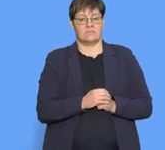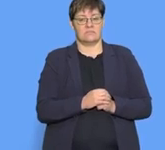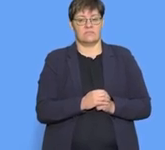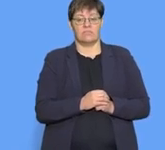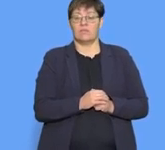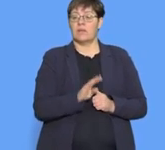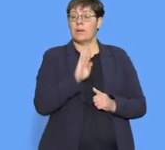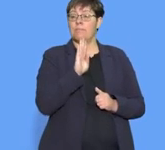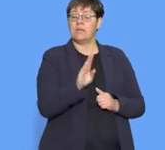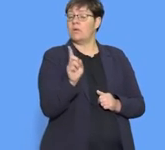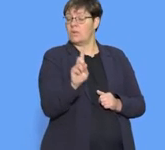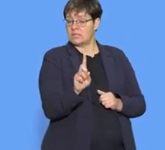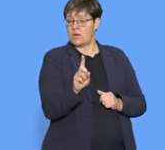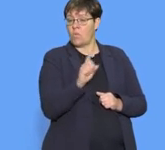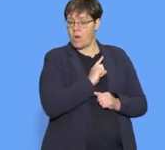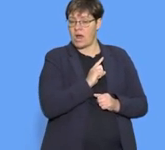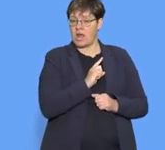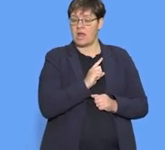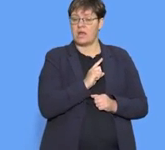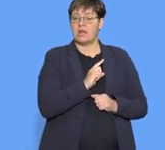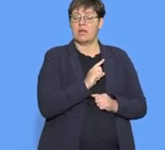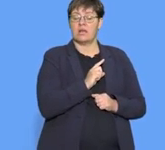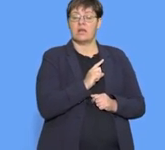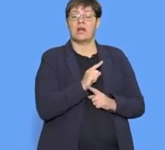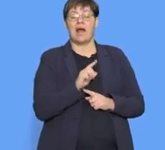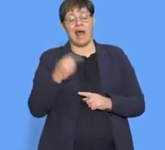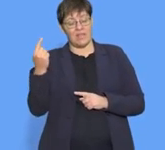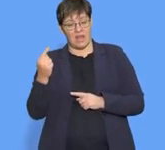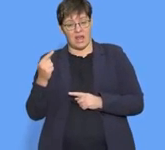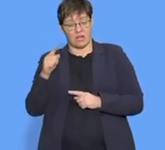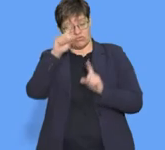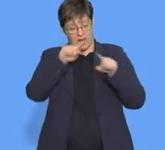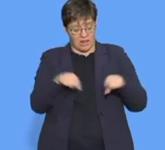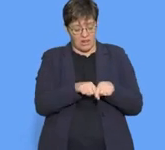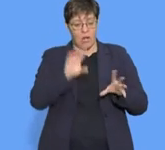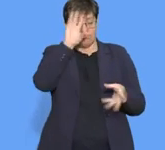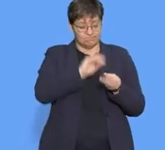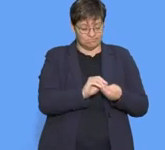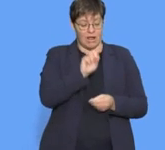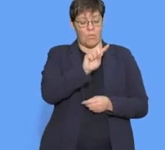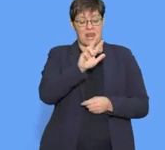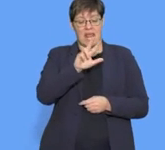earlier, and B, remember, because it's angles in the triangle and we have the other angles equal to